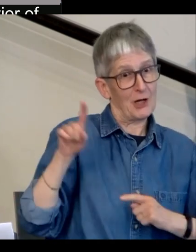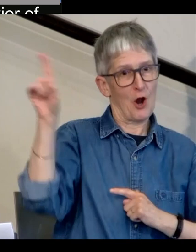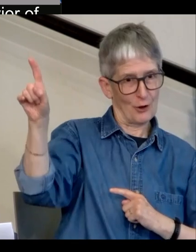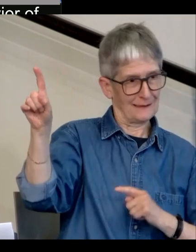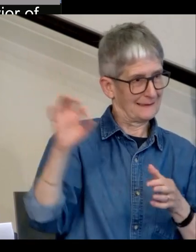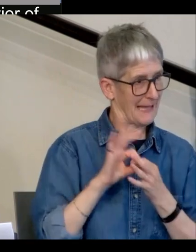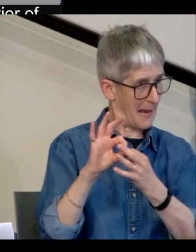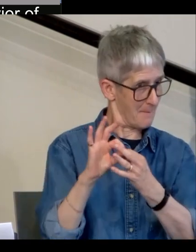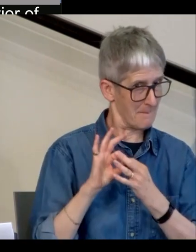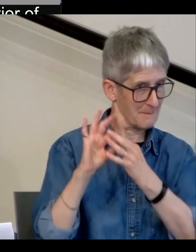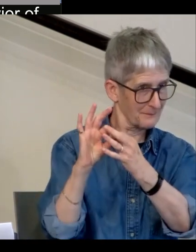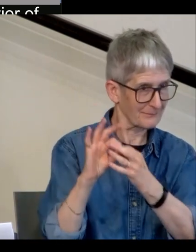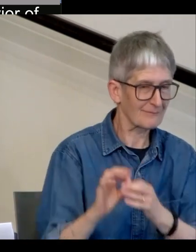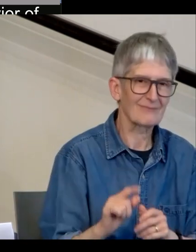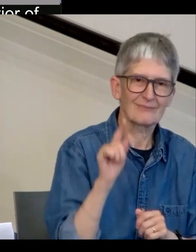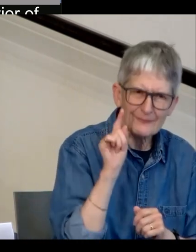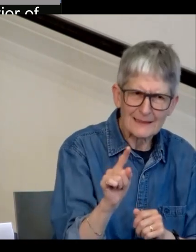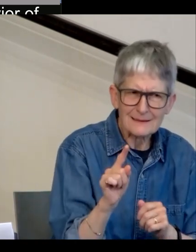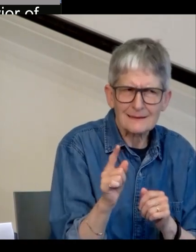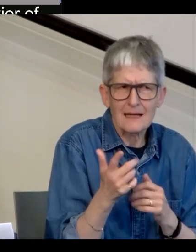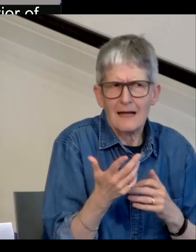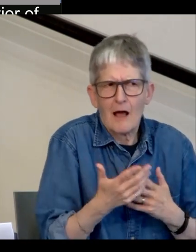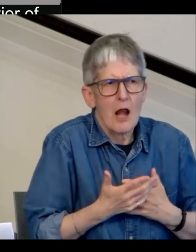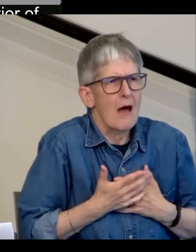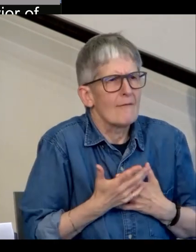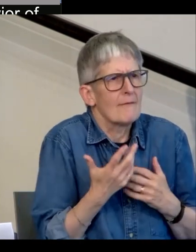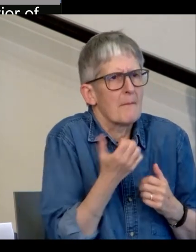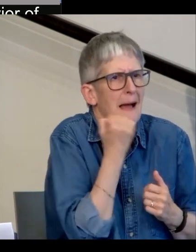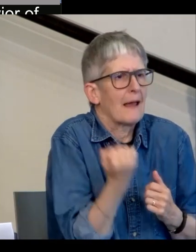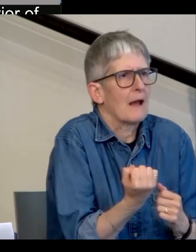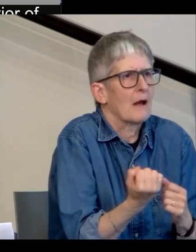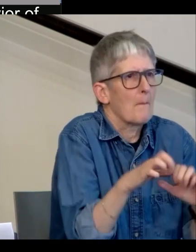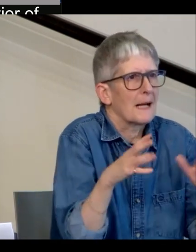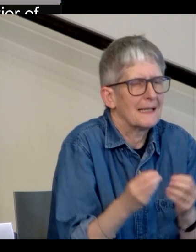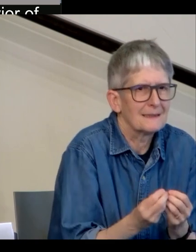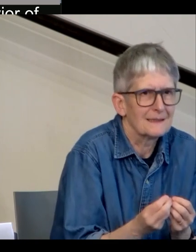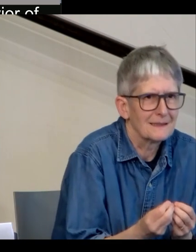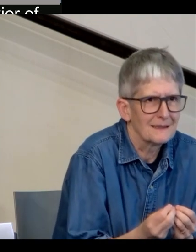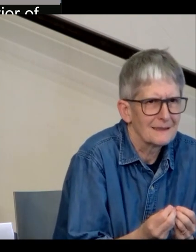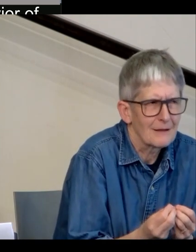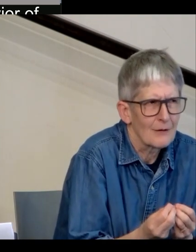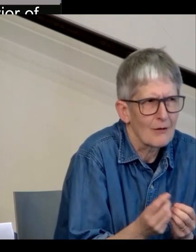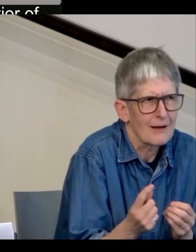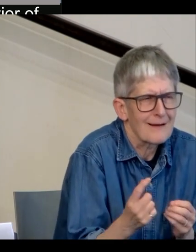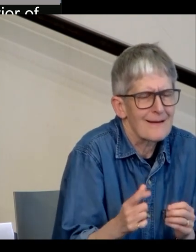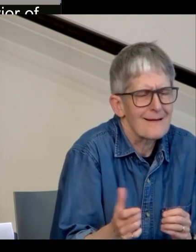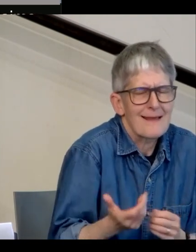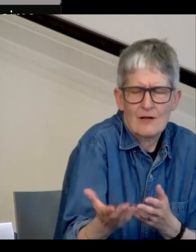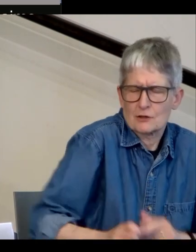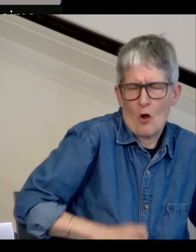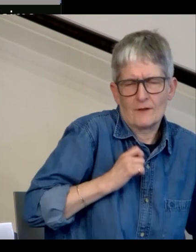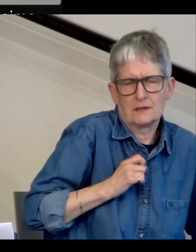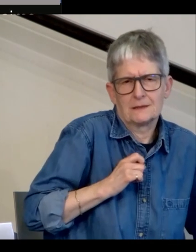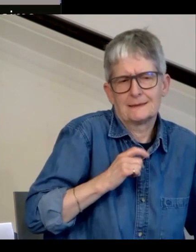them. This is how love is made complete among us, so that we will have confidence on the day of